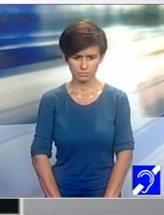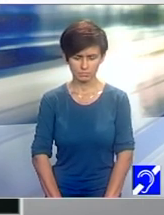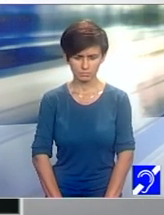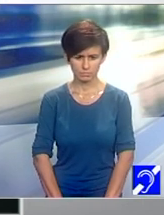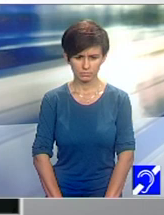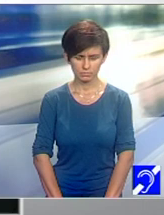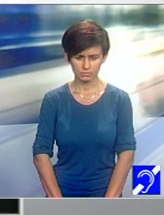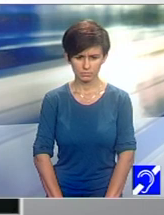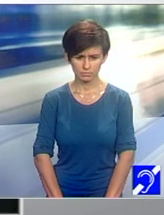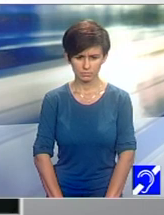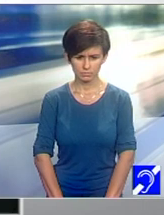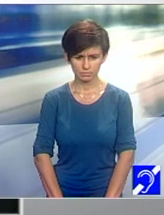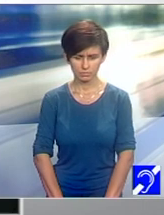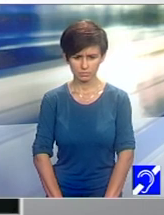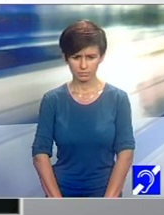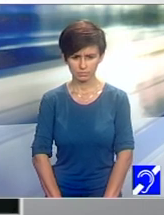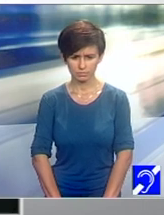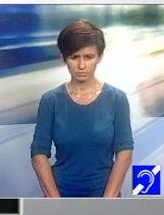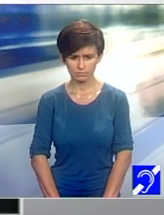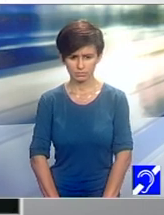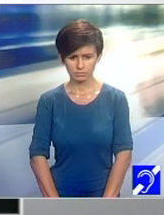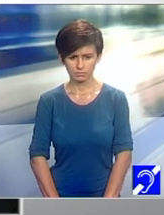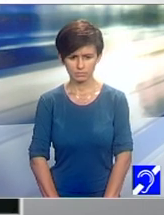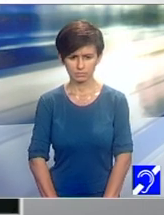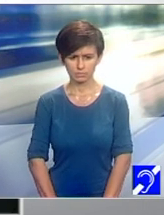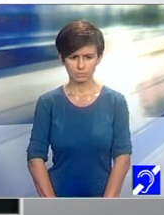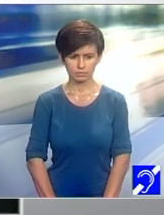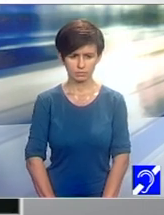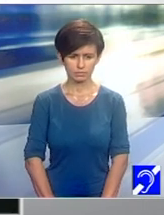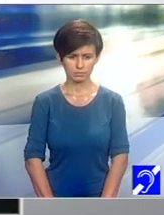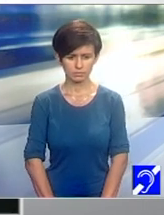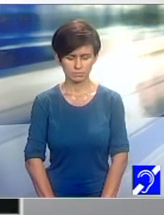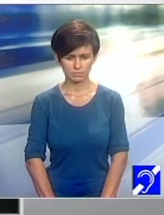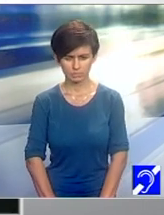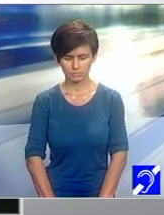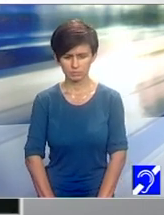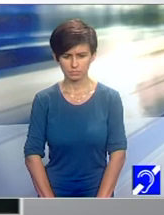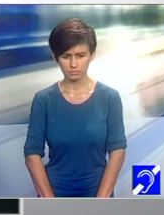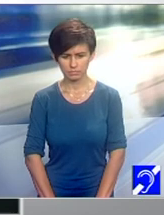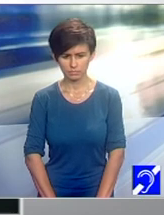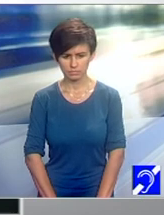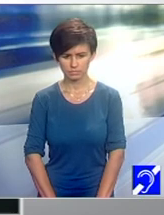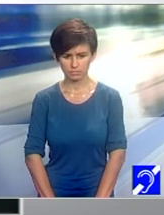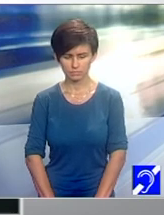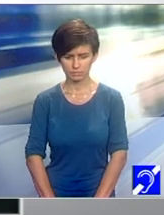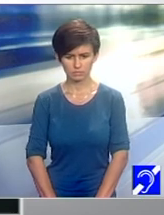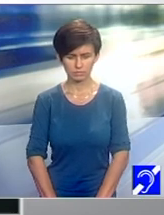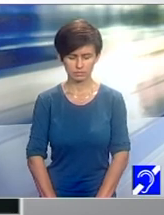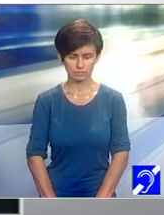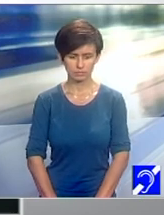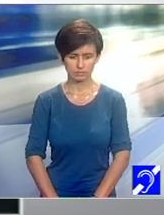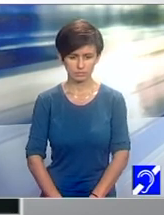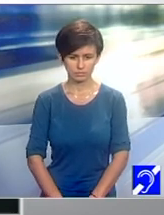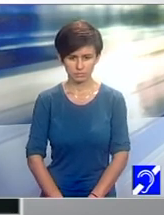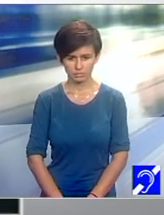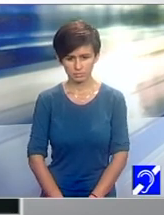bring them back here to Romania to tie the connections that were severed brutally